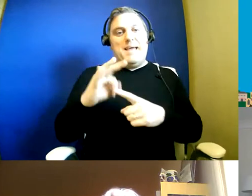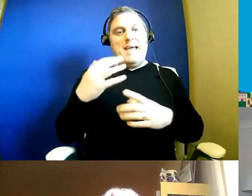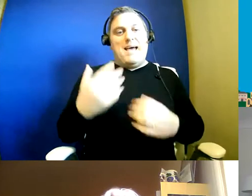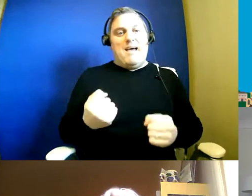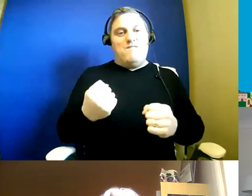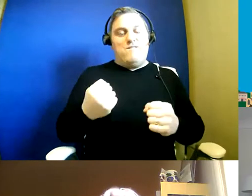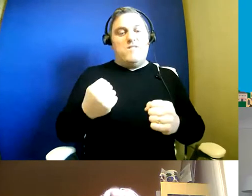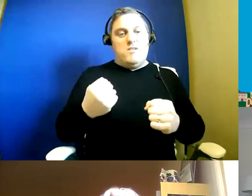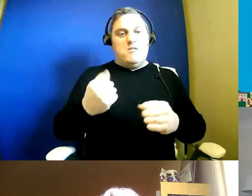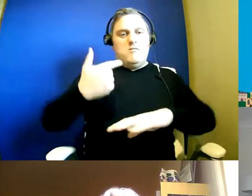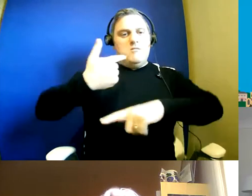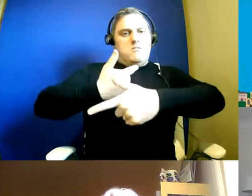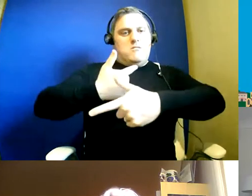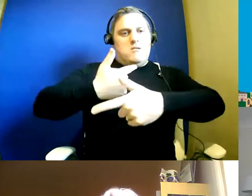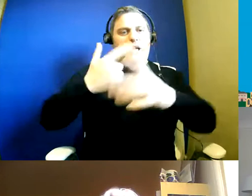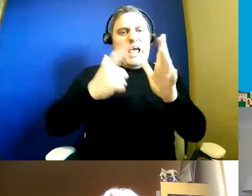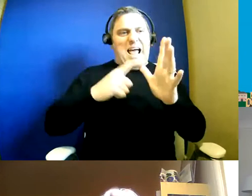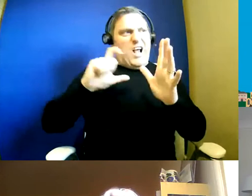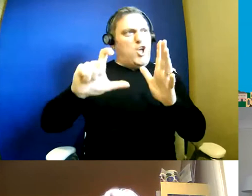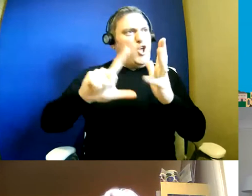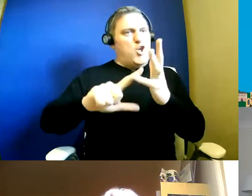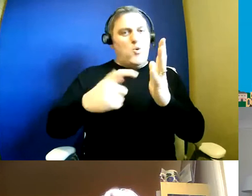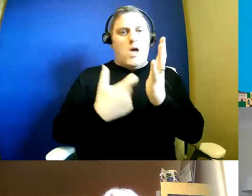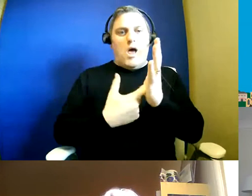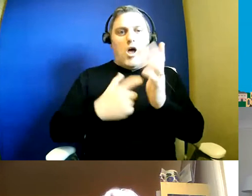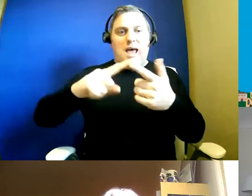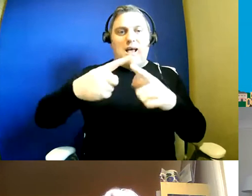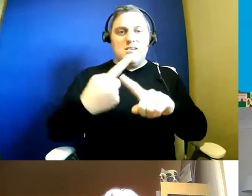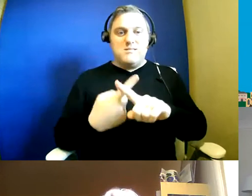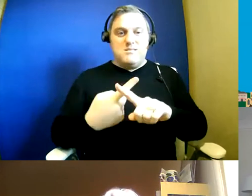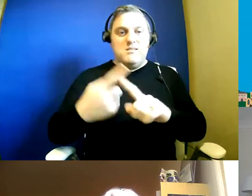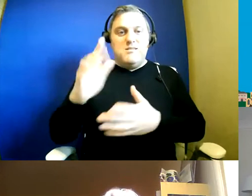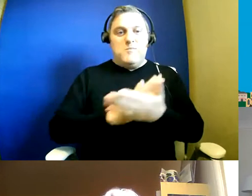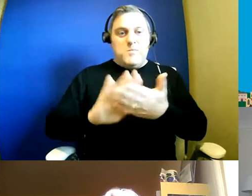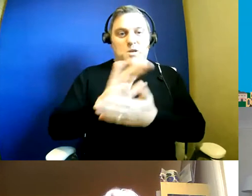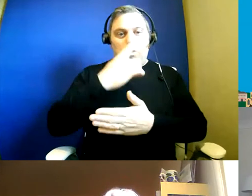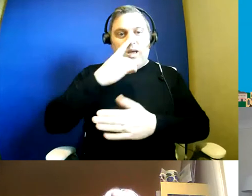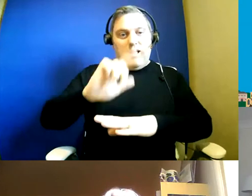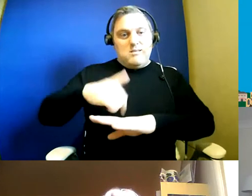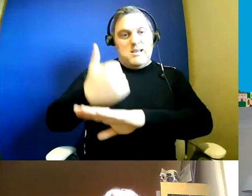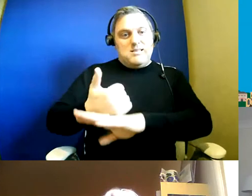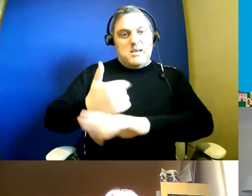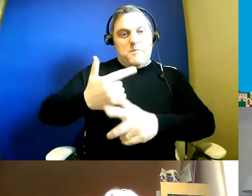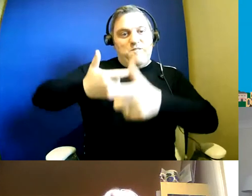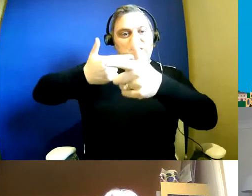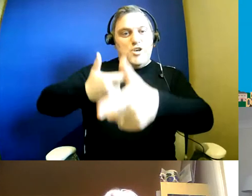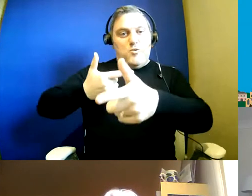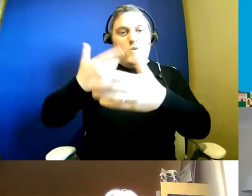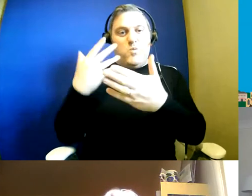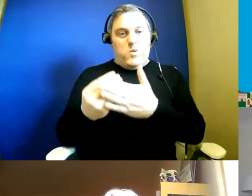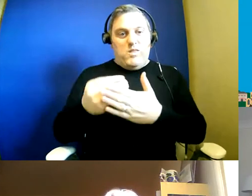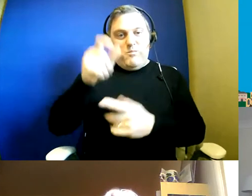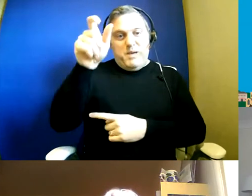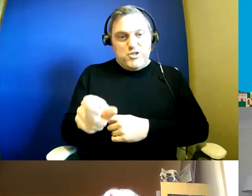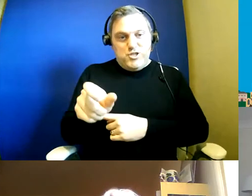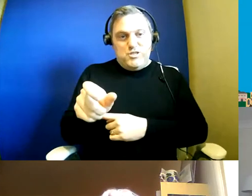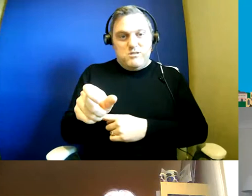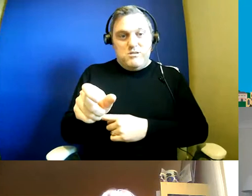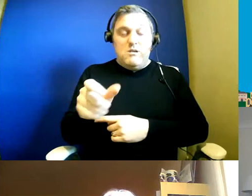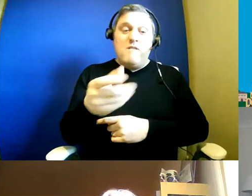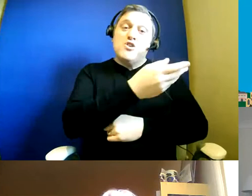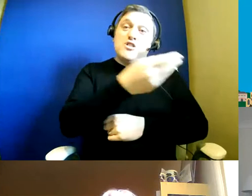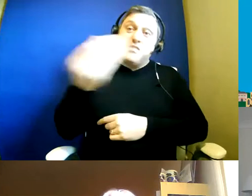video system called AcuRx, which enables us to set up a video call with a patient. For some of